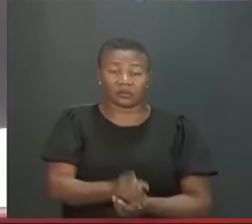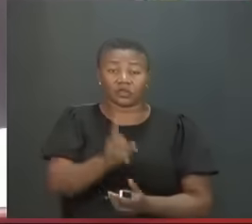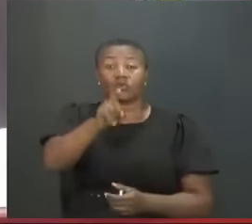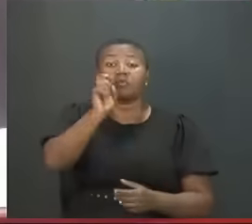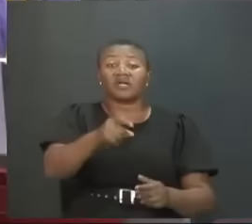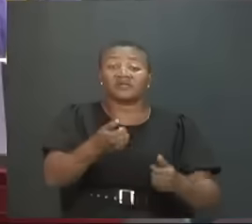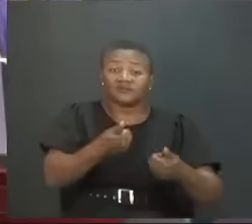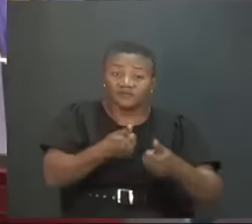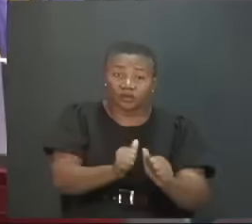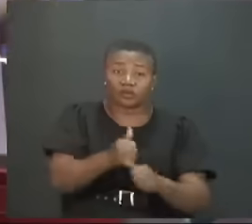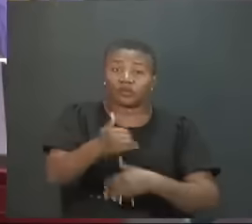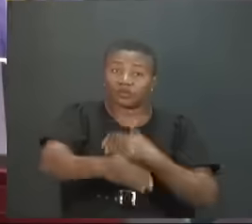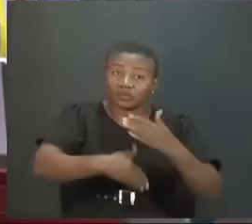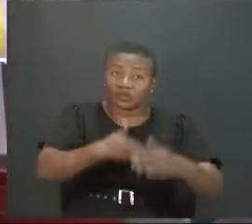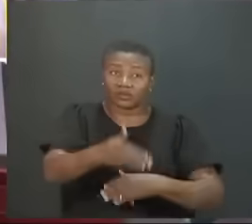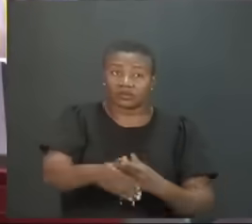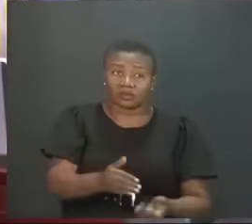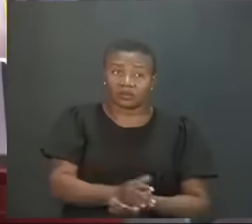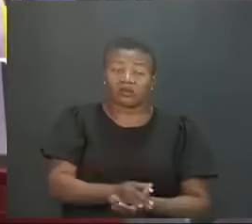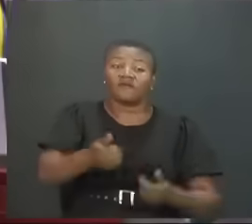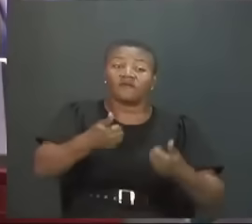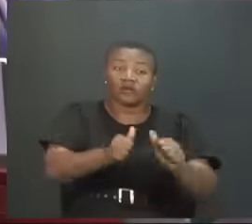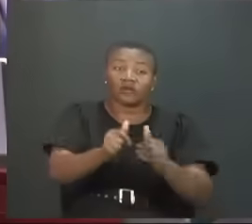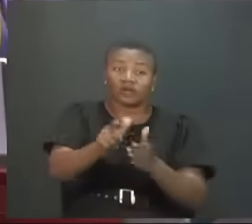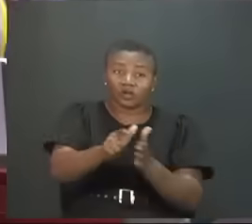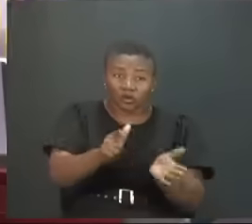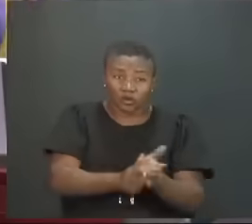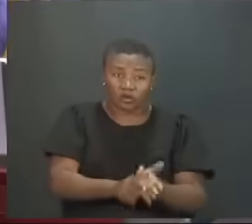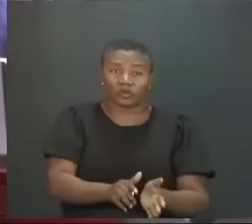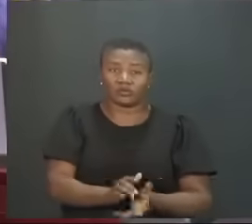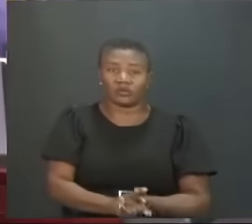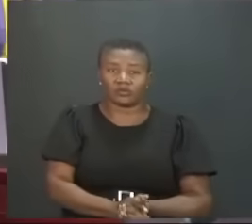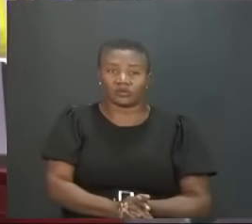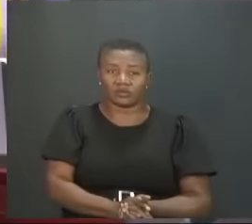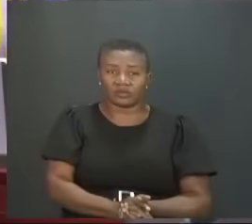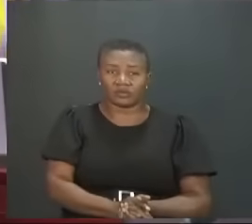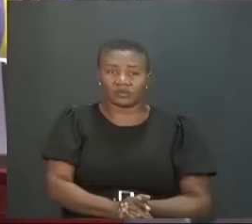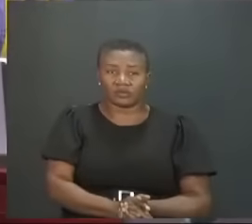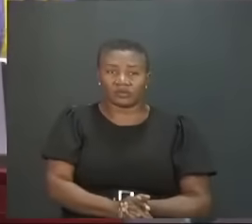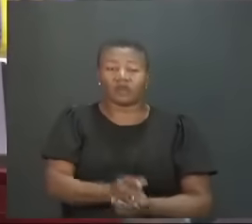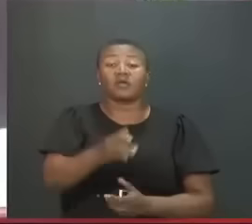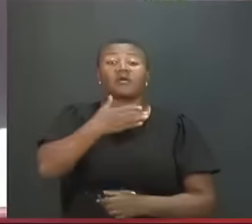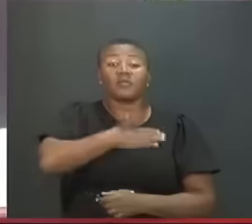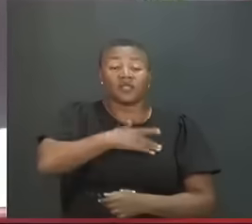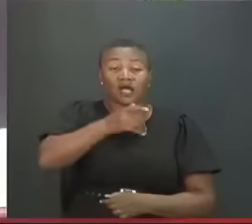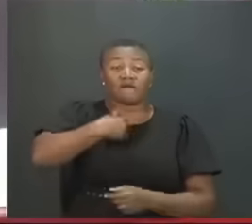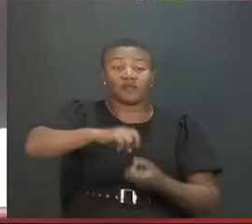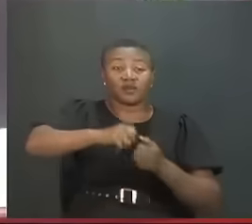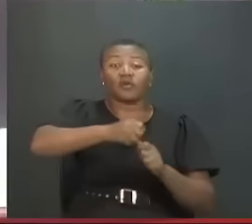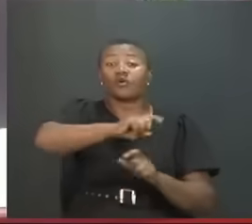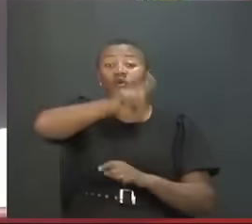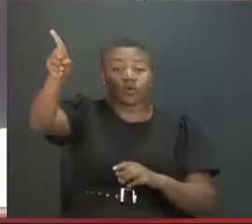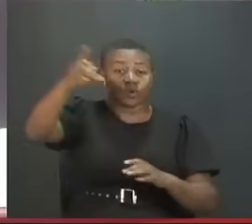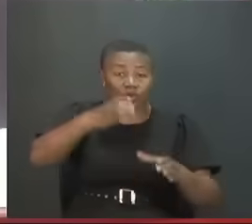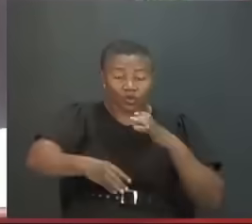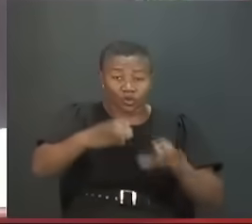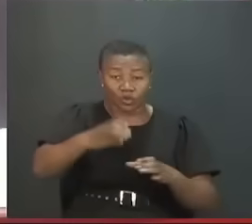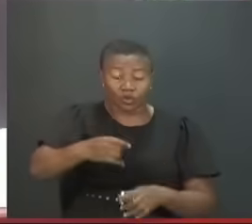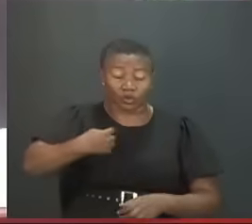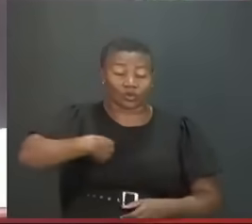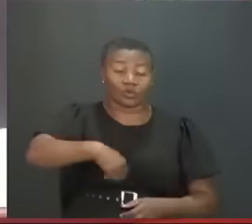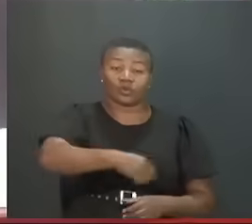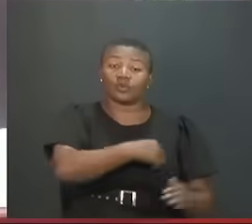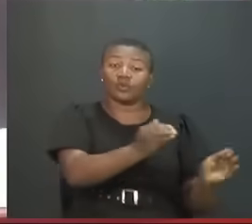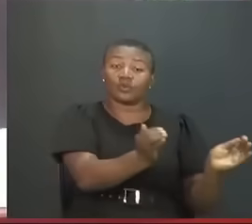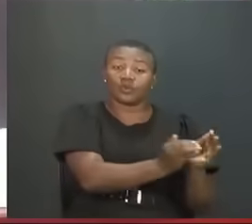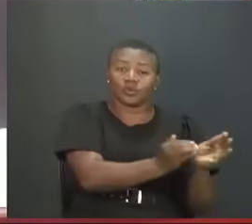process. Follow the law. Do the right thing. We, the minority, will not